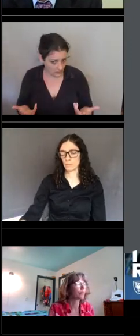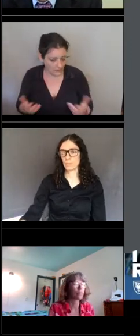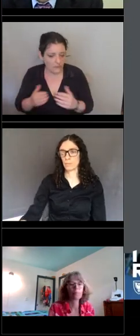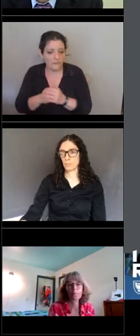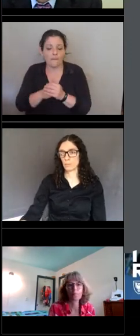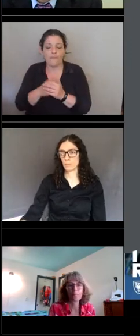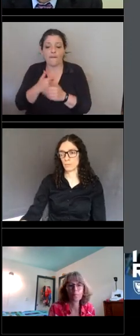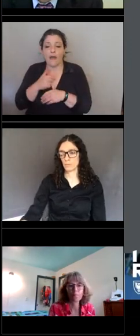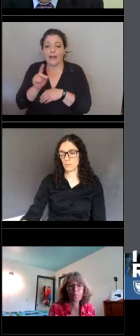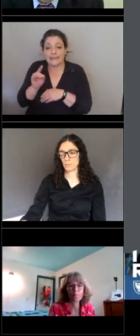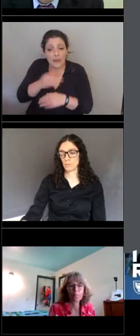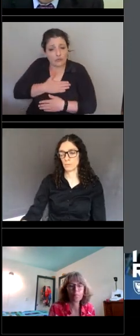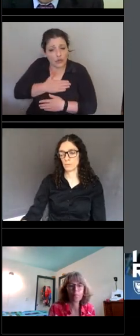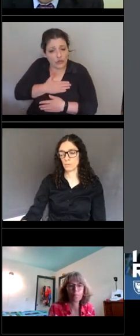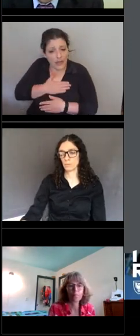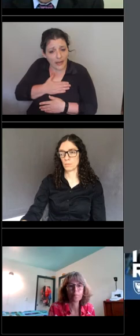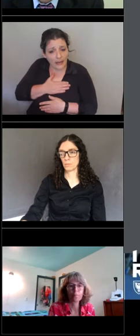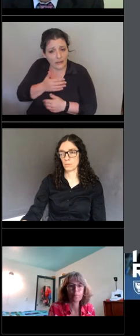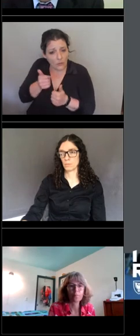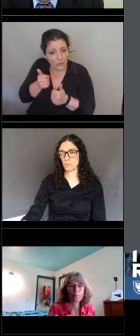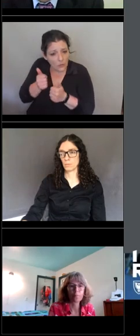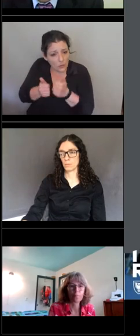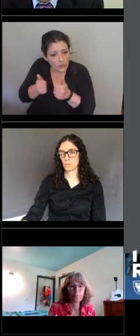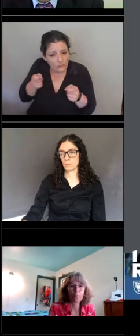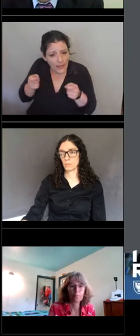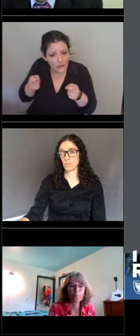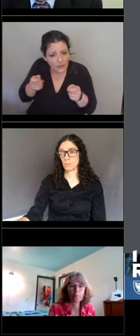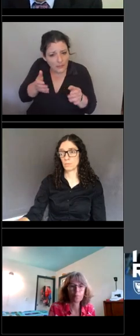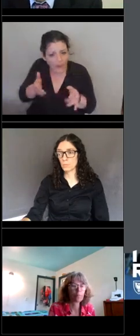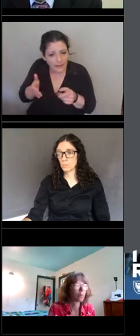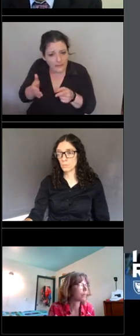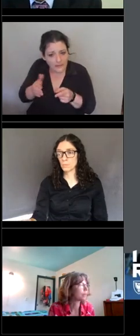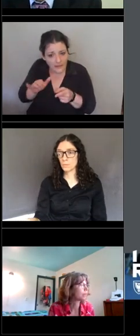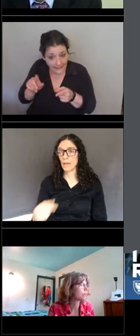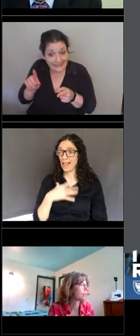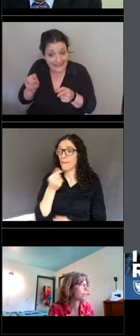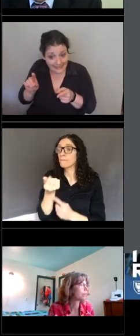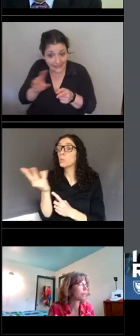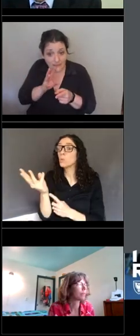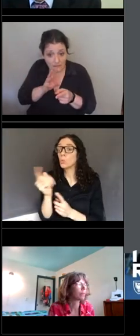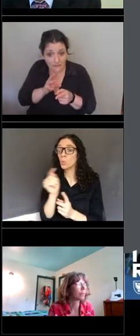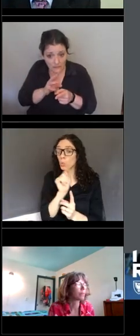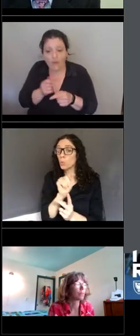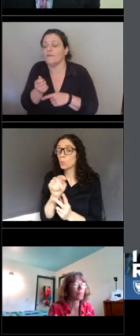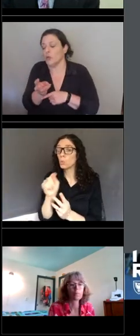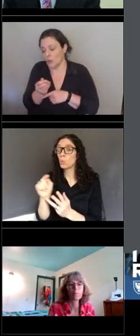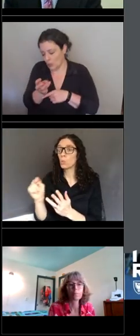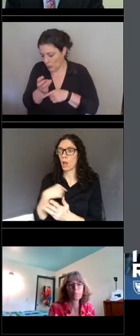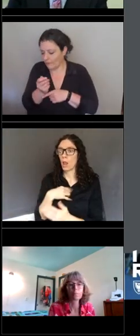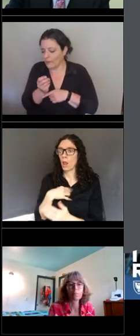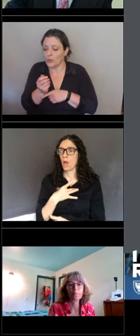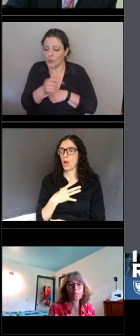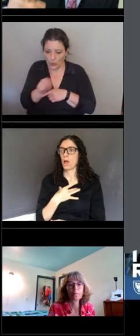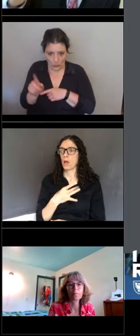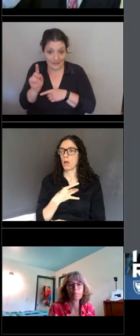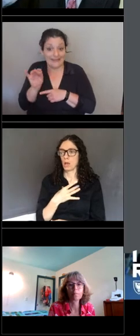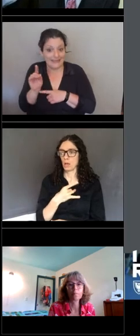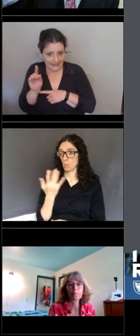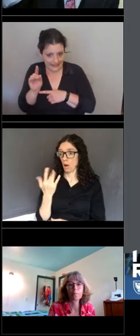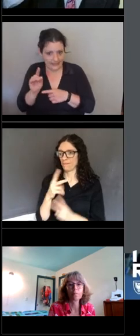were hyper-specific when they would talk about what their monitoring actions would be. So having that within your management plan of being like, hey, we are looking